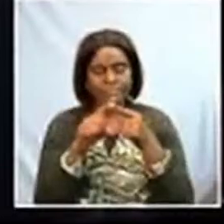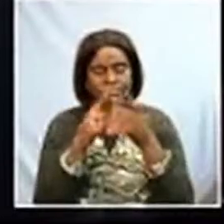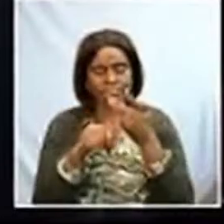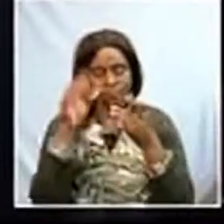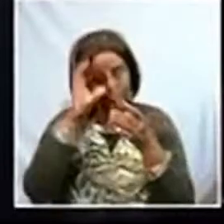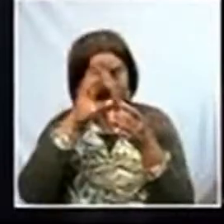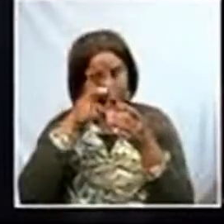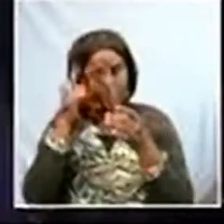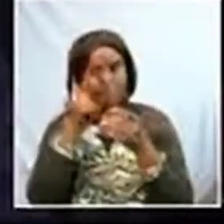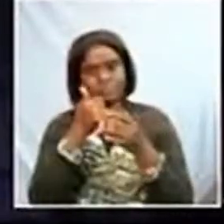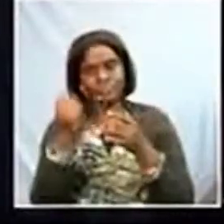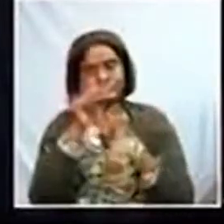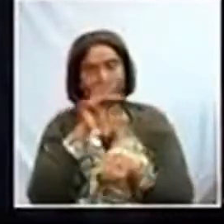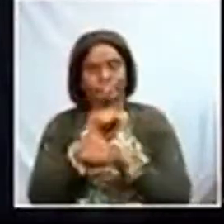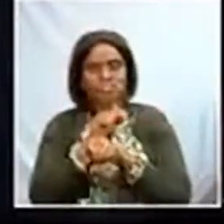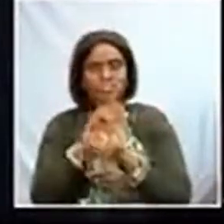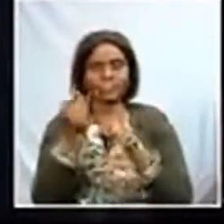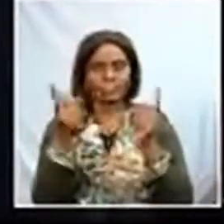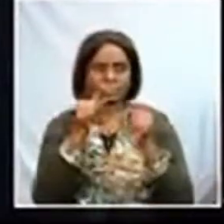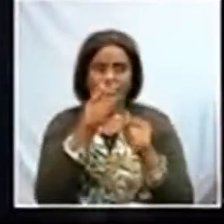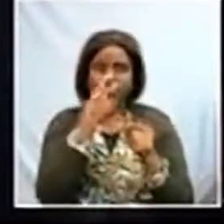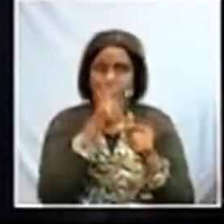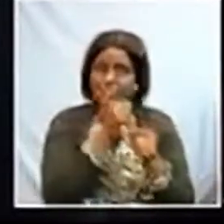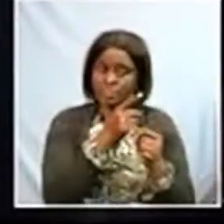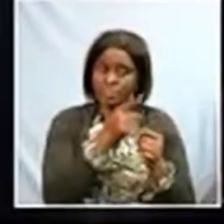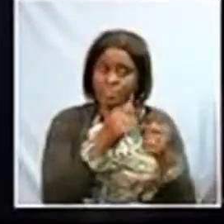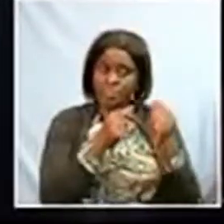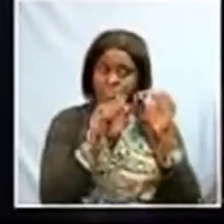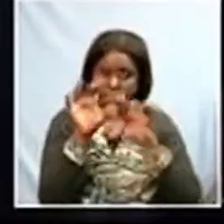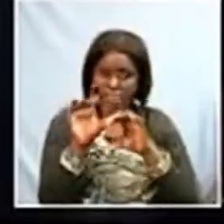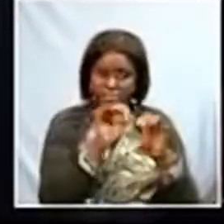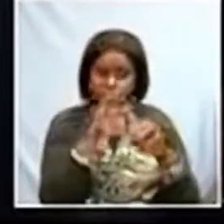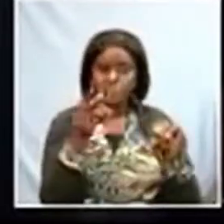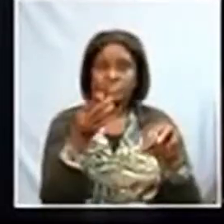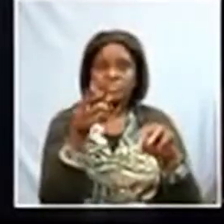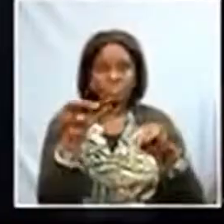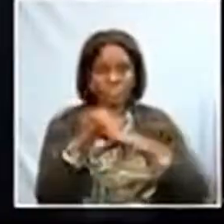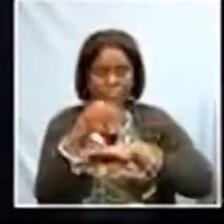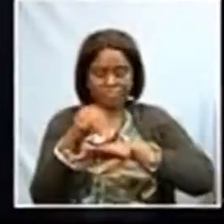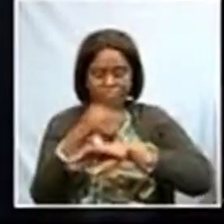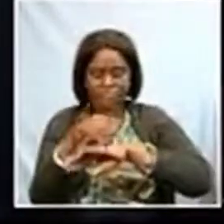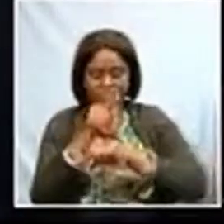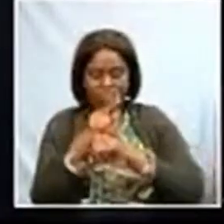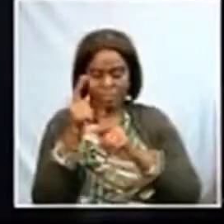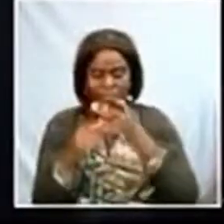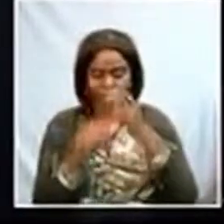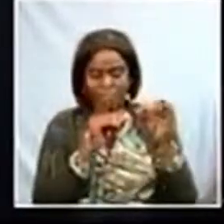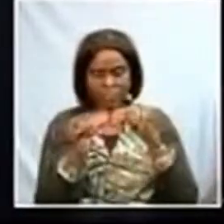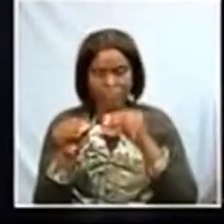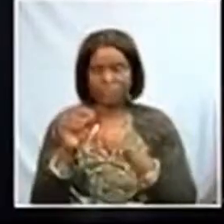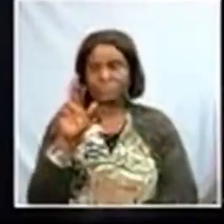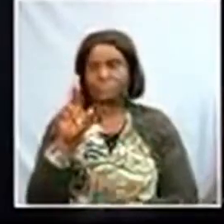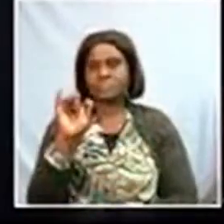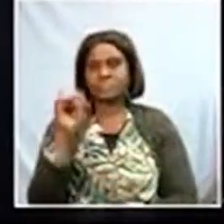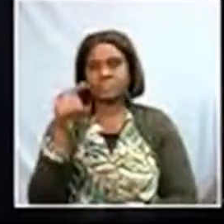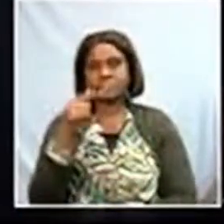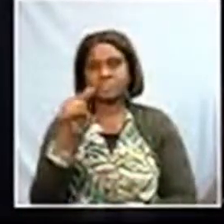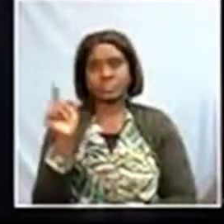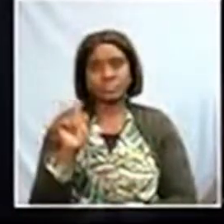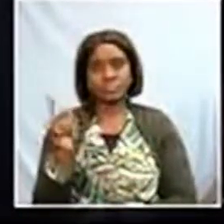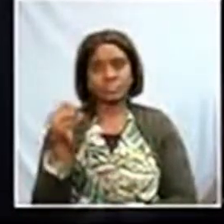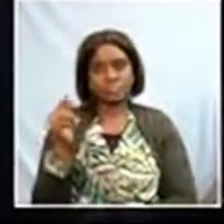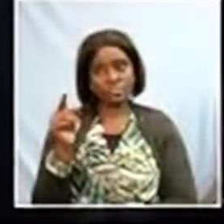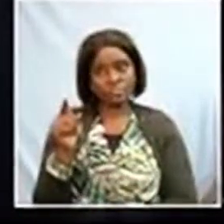look for other contracts. Now, when you look at, you do your mathematics, just moving the rig to where you,